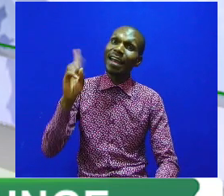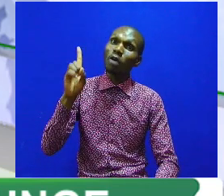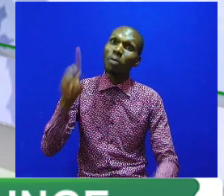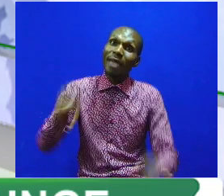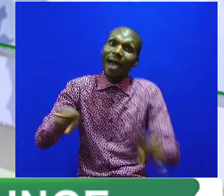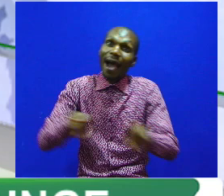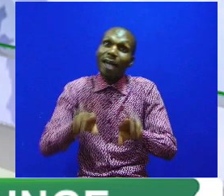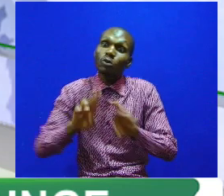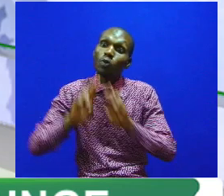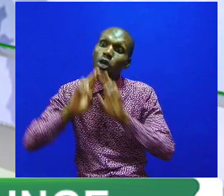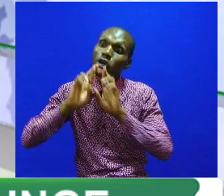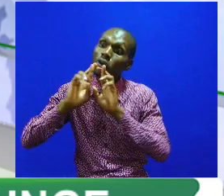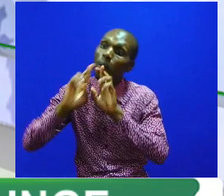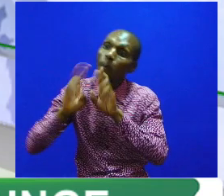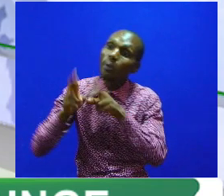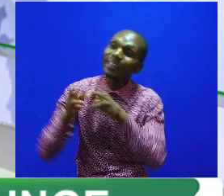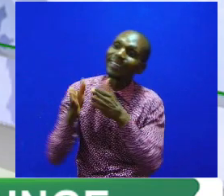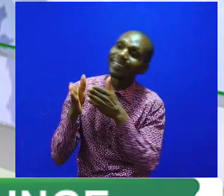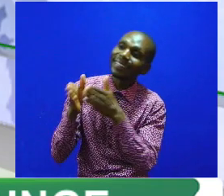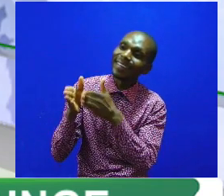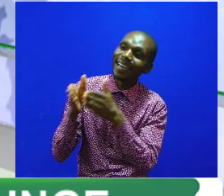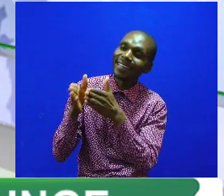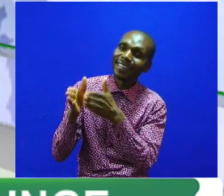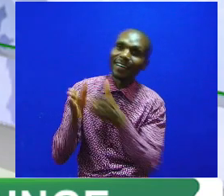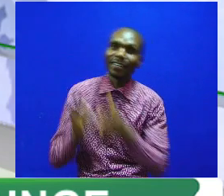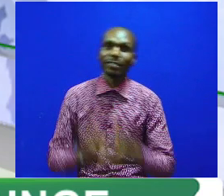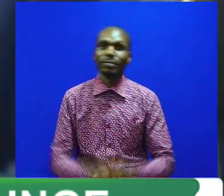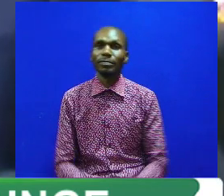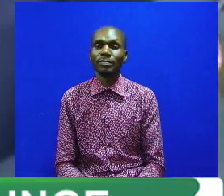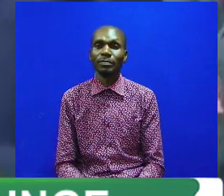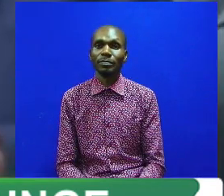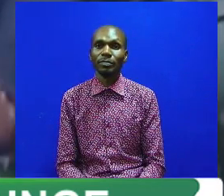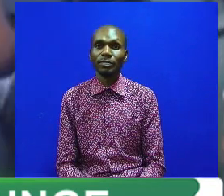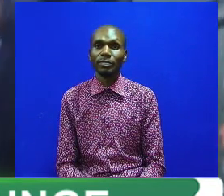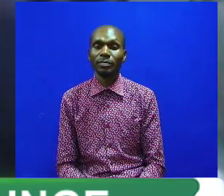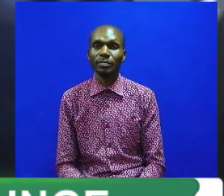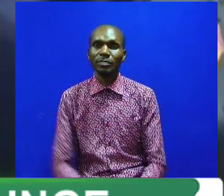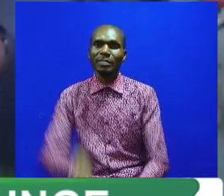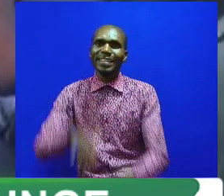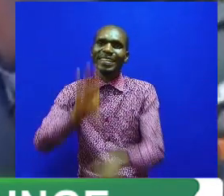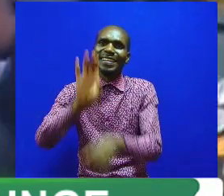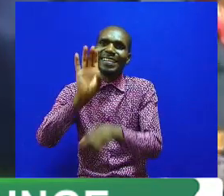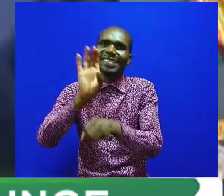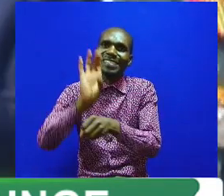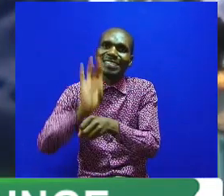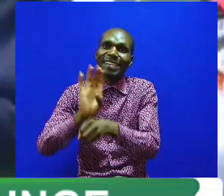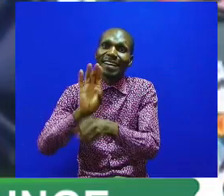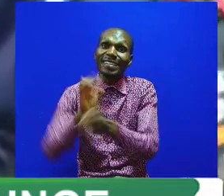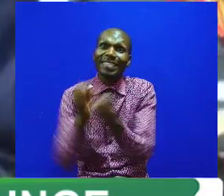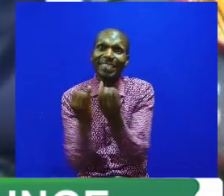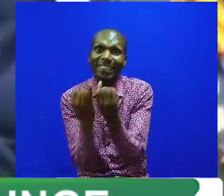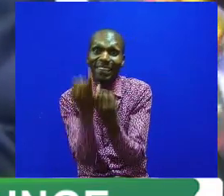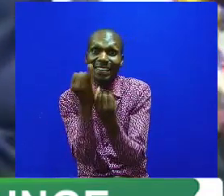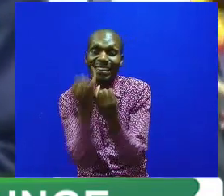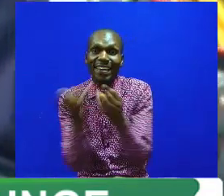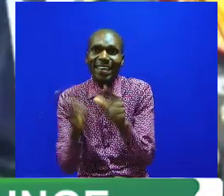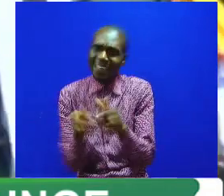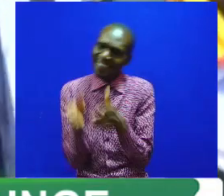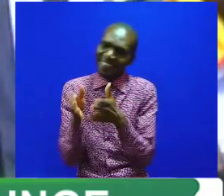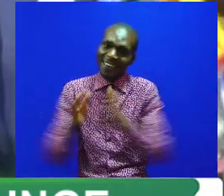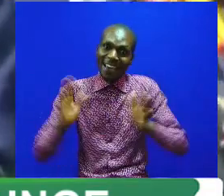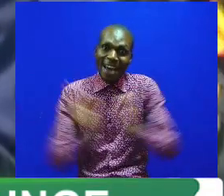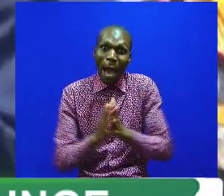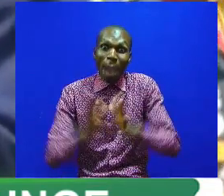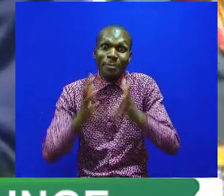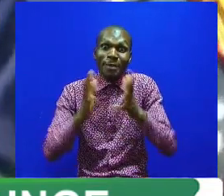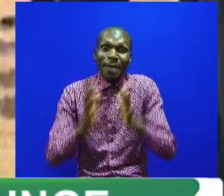manyugua Nomo Sakito Epolinaris Akama. Ekanisa yegi Adventista bono ningo ya beiri na mogoko. Maiga